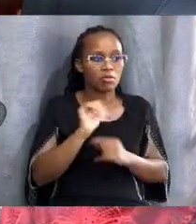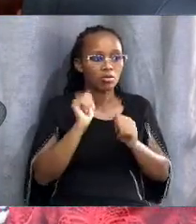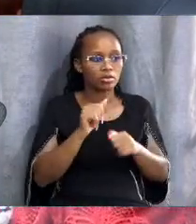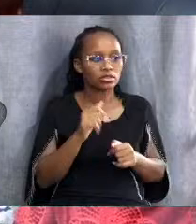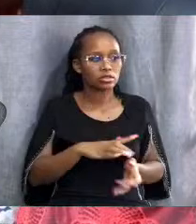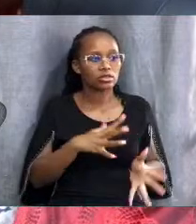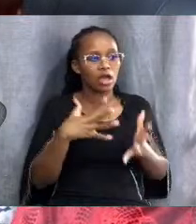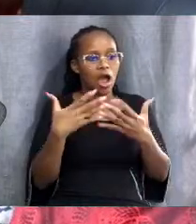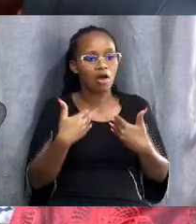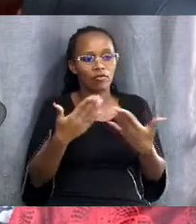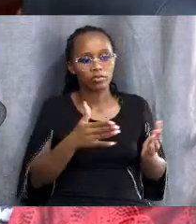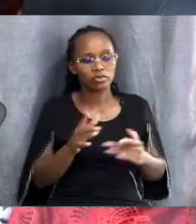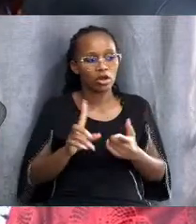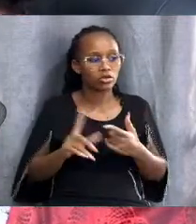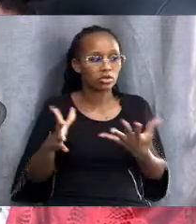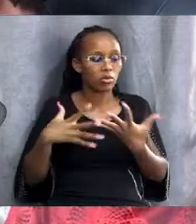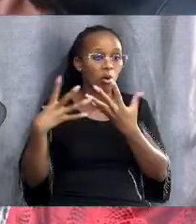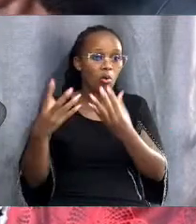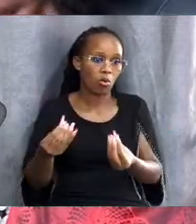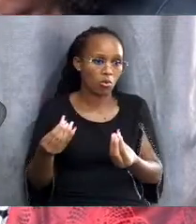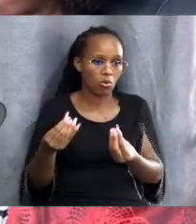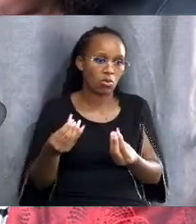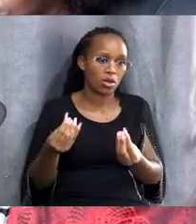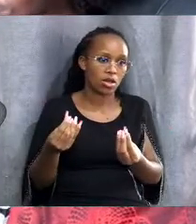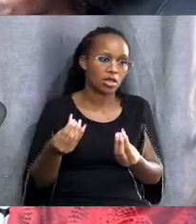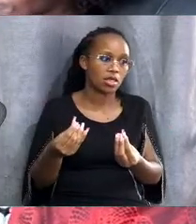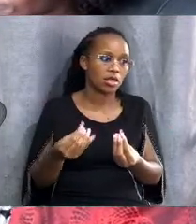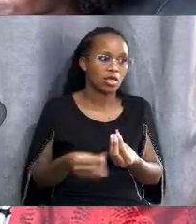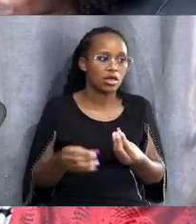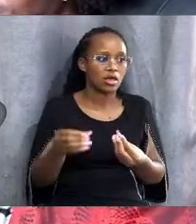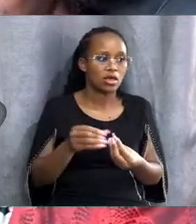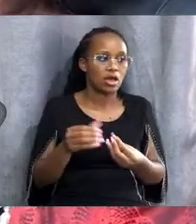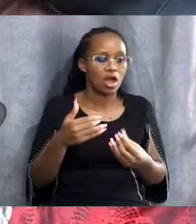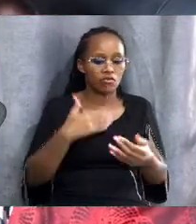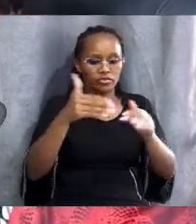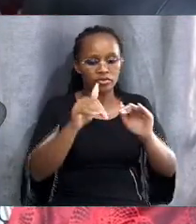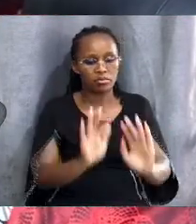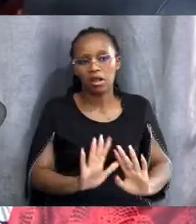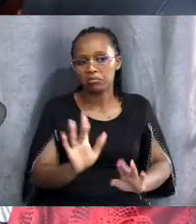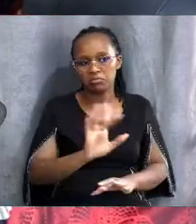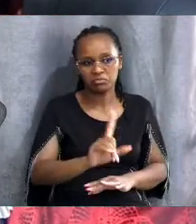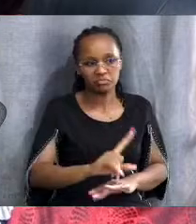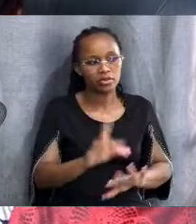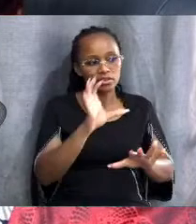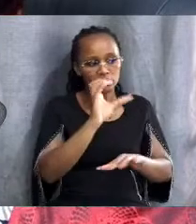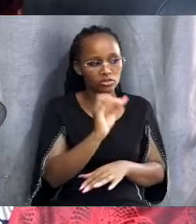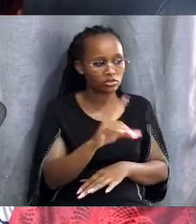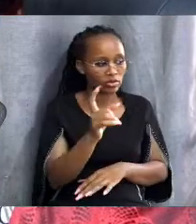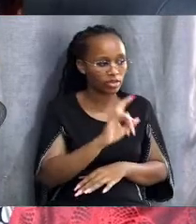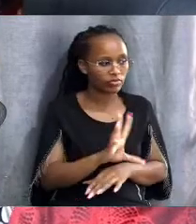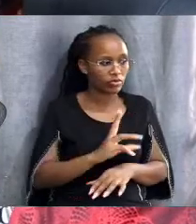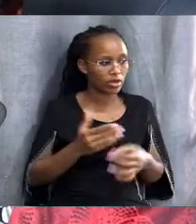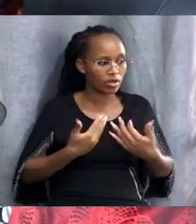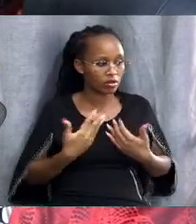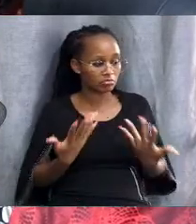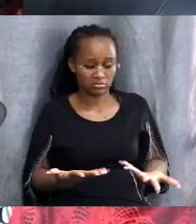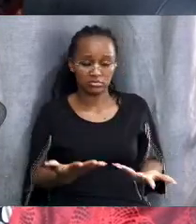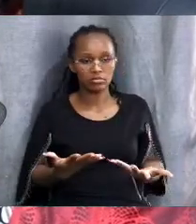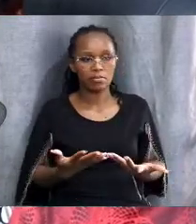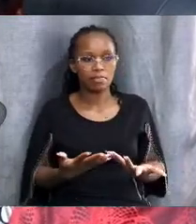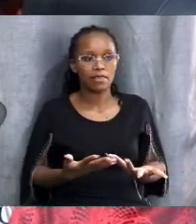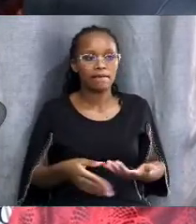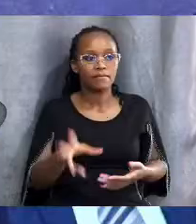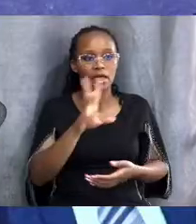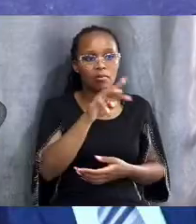able to have an opportunity to go and for the female funeral, and therefore we normally